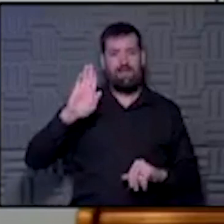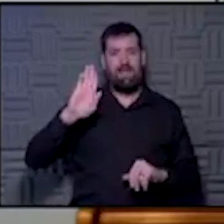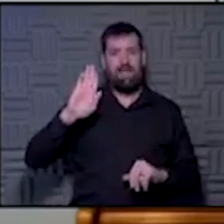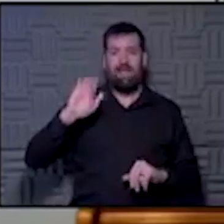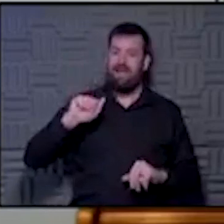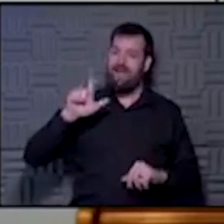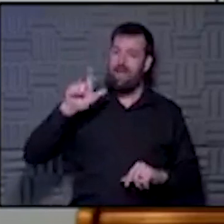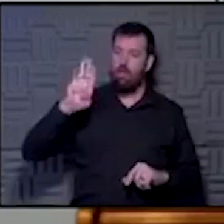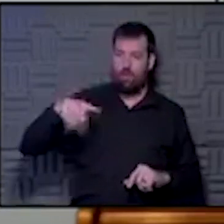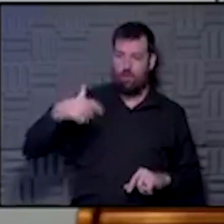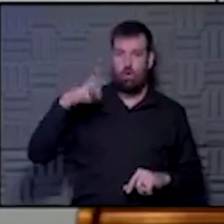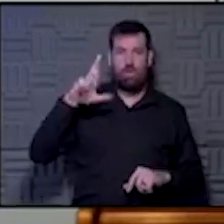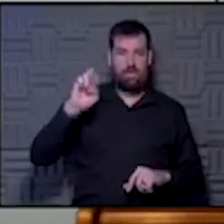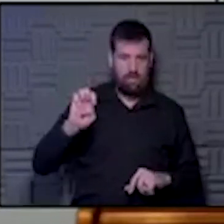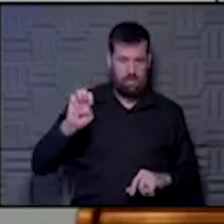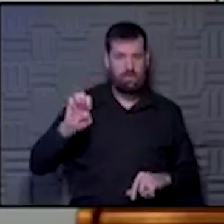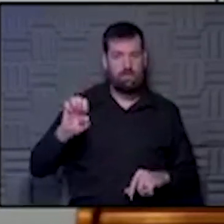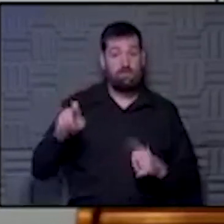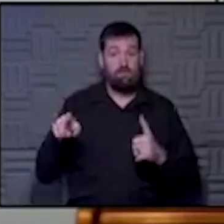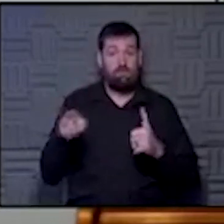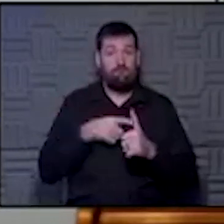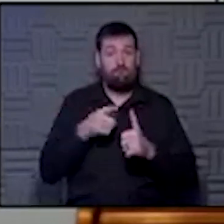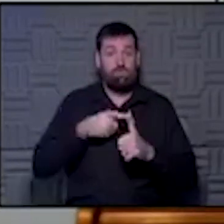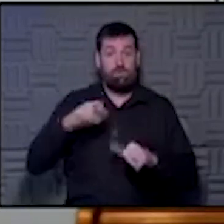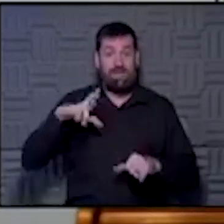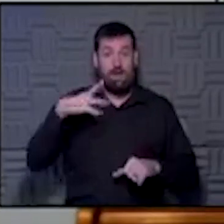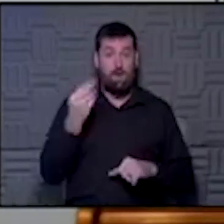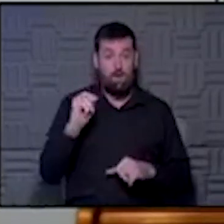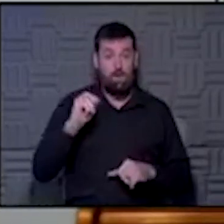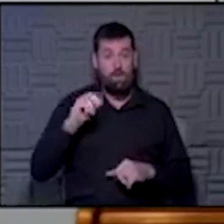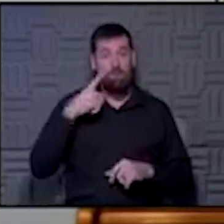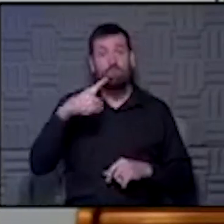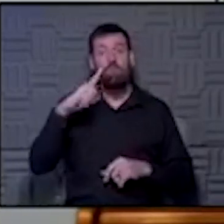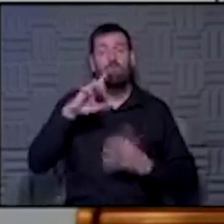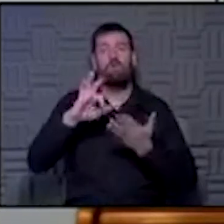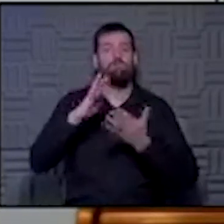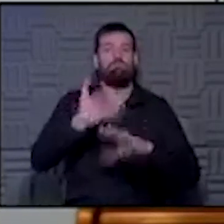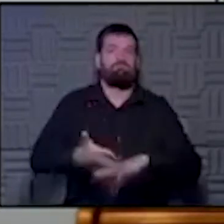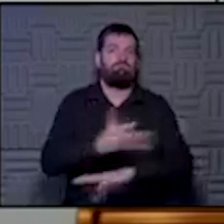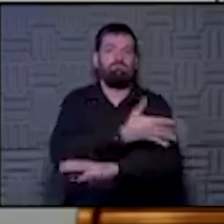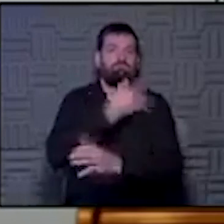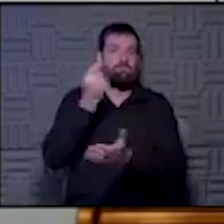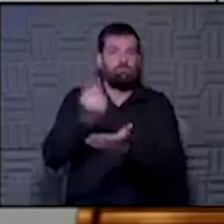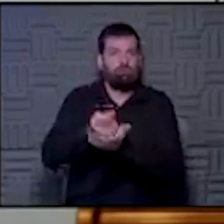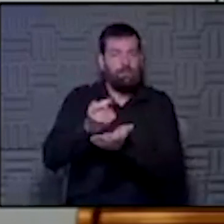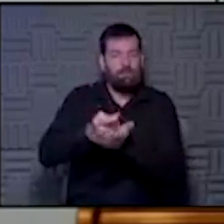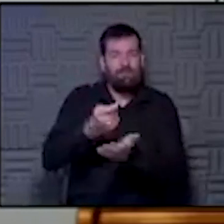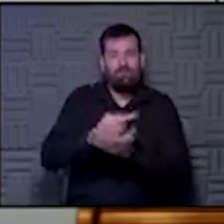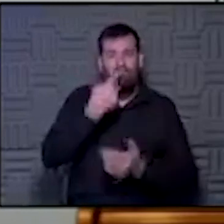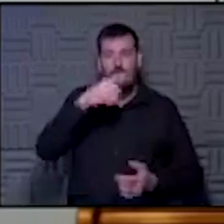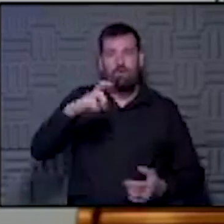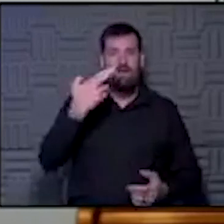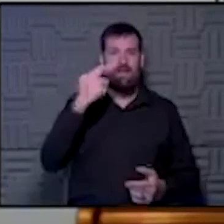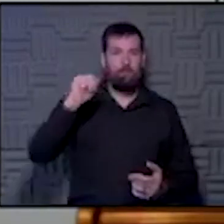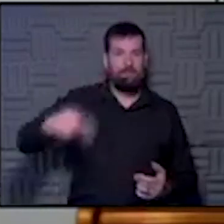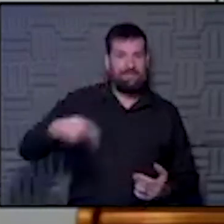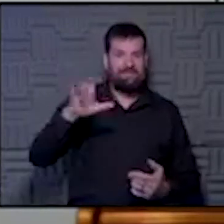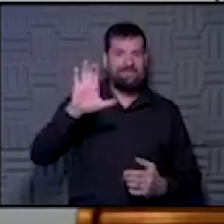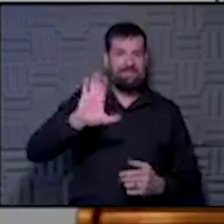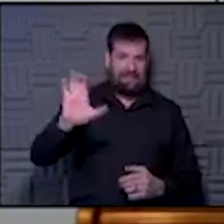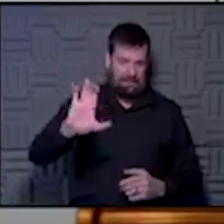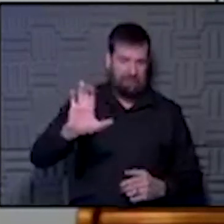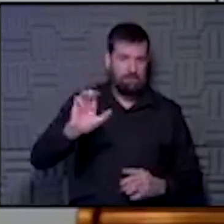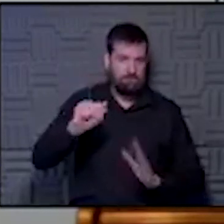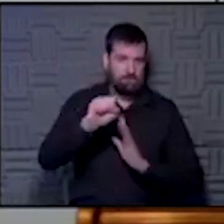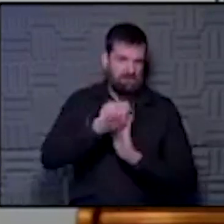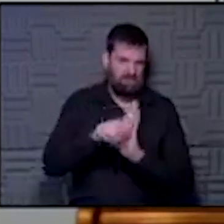Mexico, the very first ECHO was designed to help improve treatment of hepatitis C throughout the state of New Mexico. Since then,